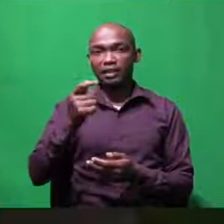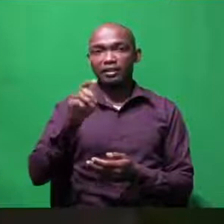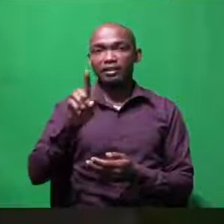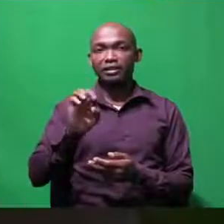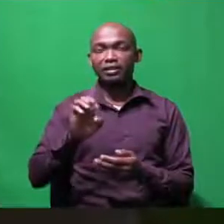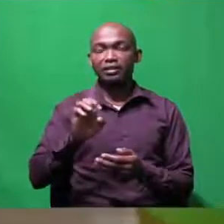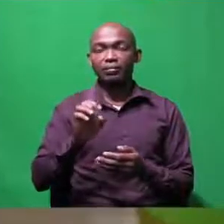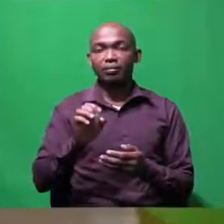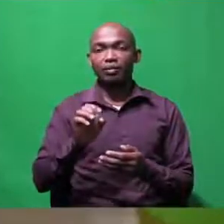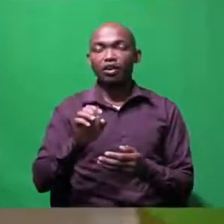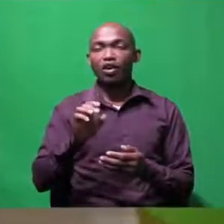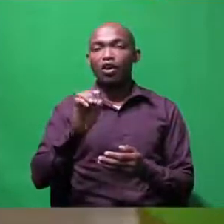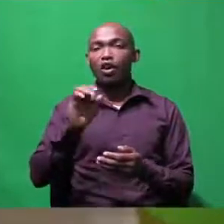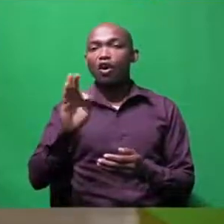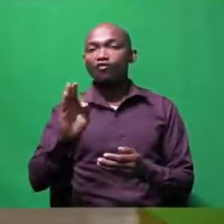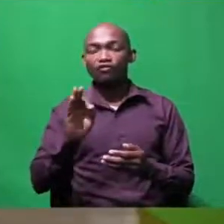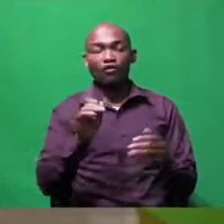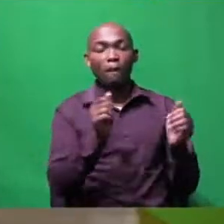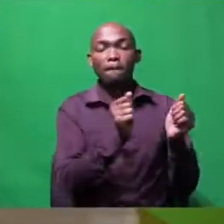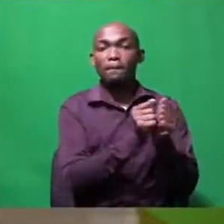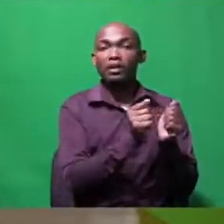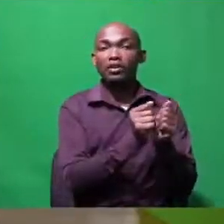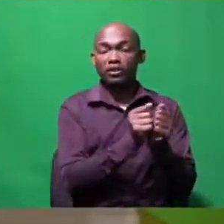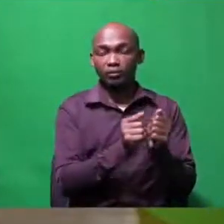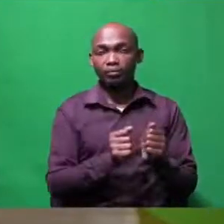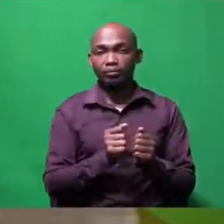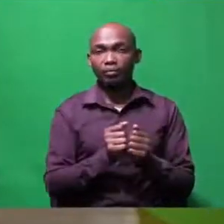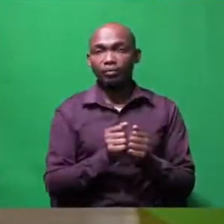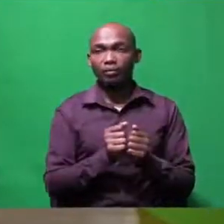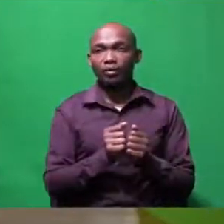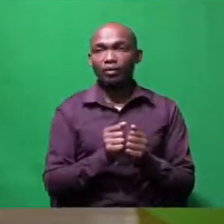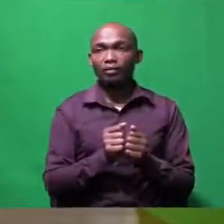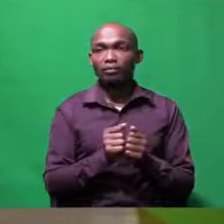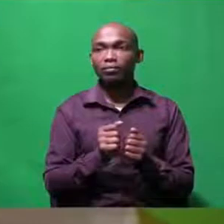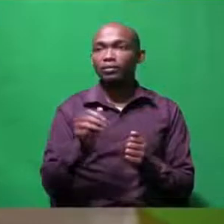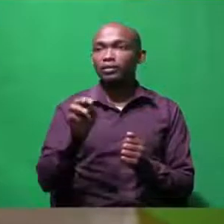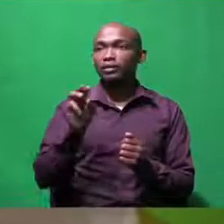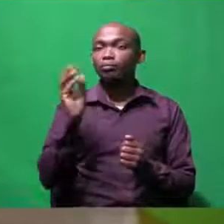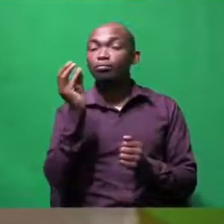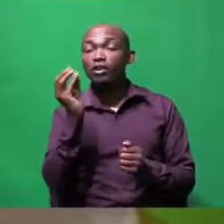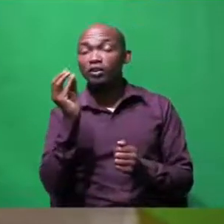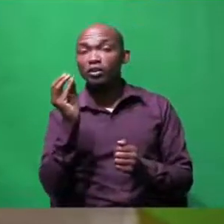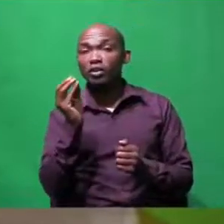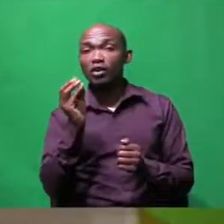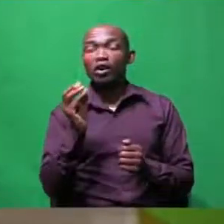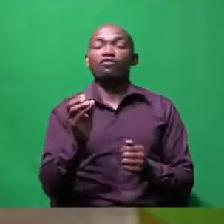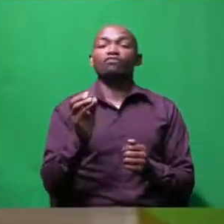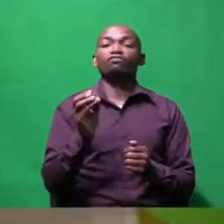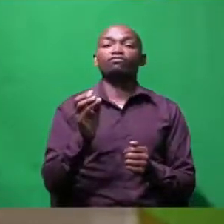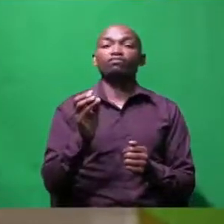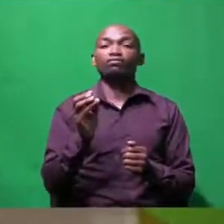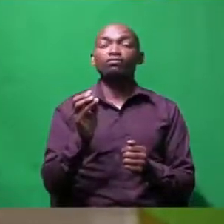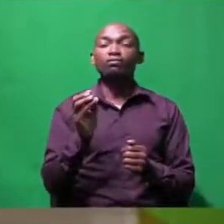of mineral. Aggregated of mineral in a solid